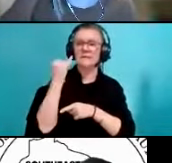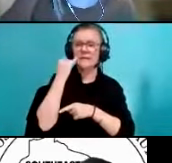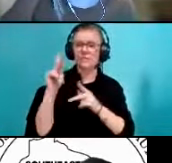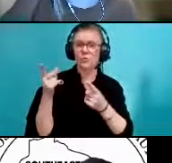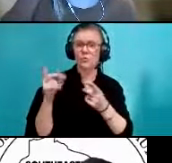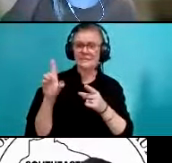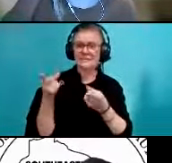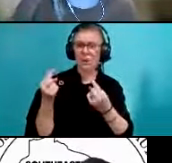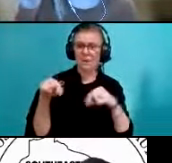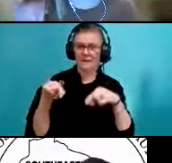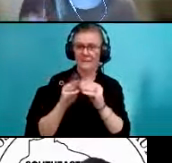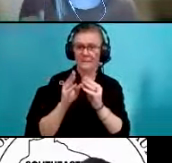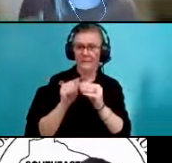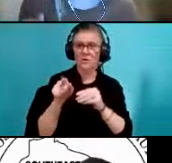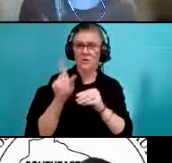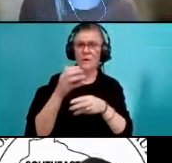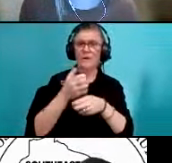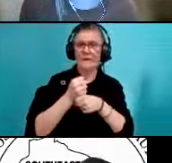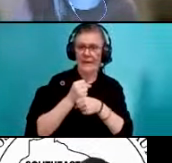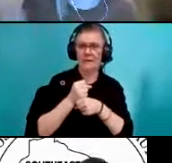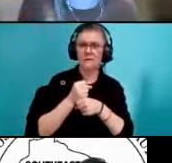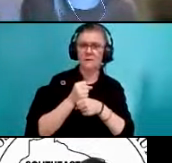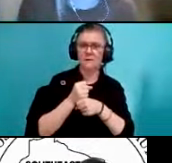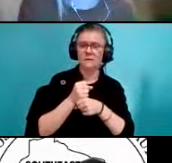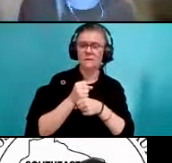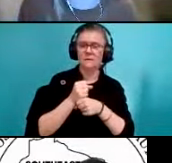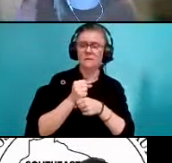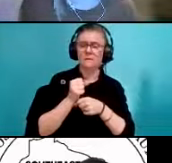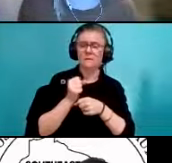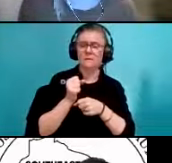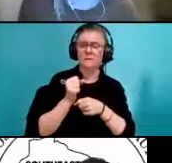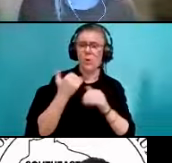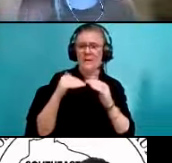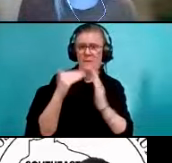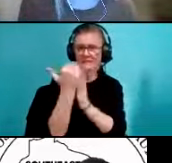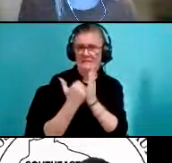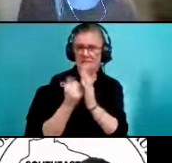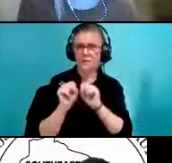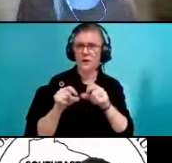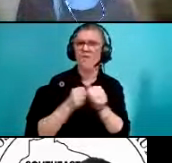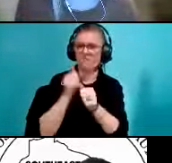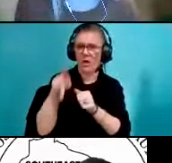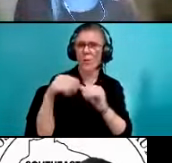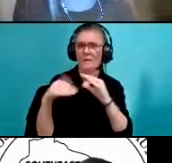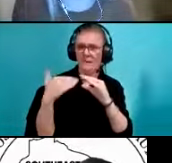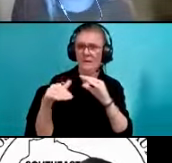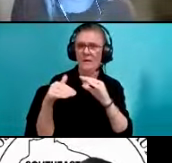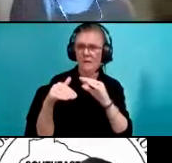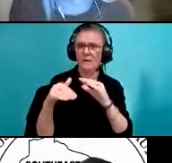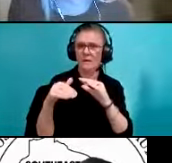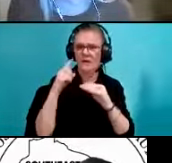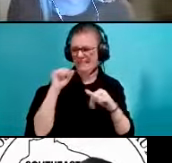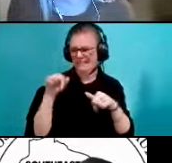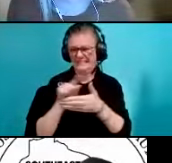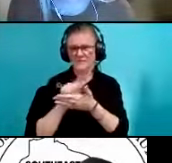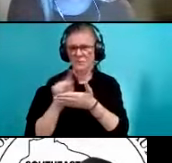this meeting, you will receive, and anyone on our email list, you'll receive kind of a follow-up email probably at the end of this